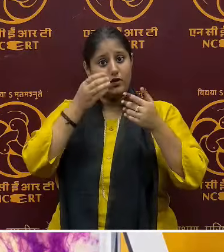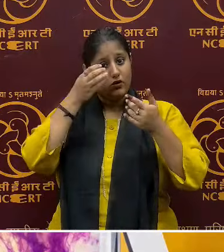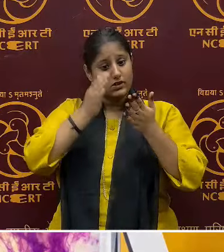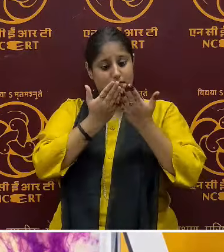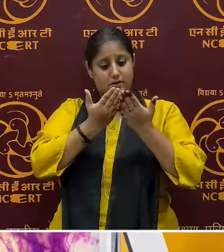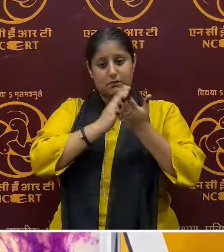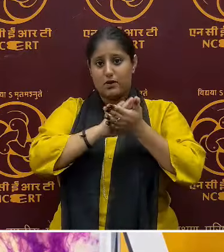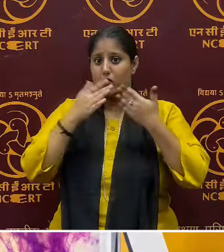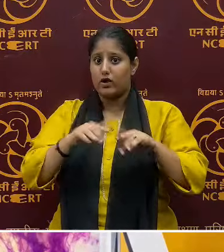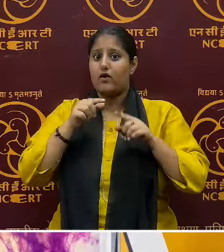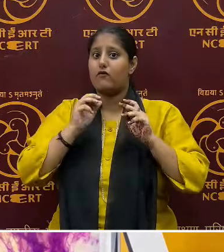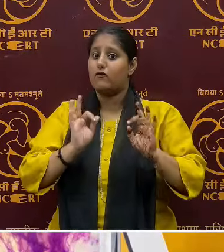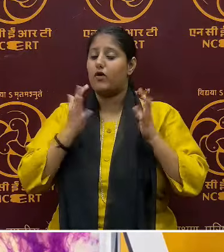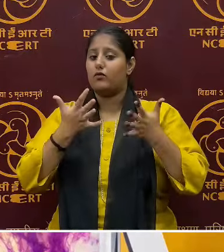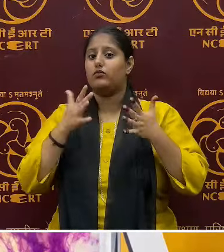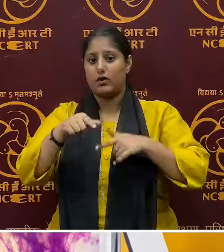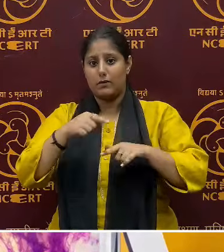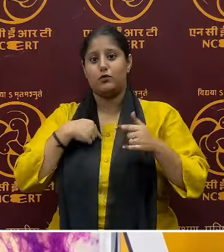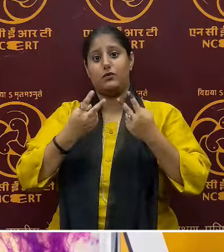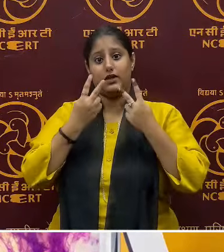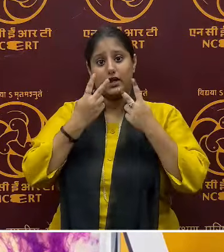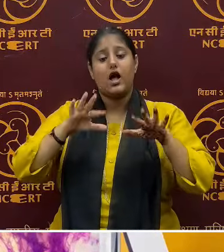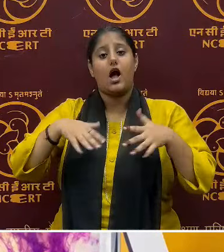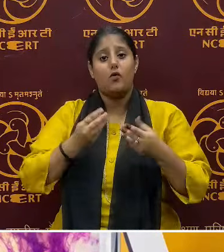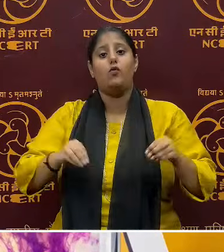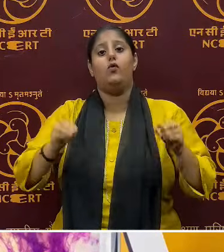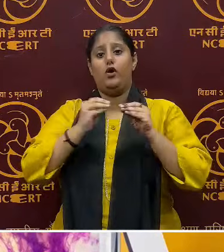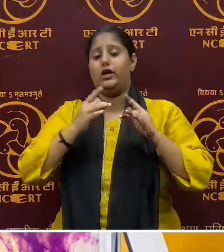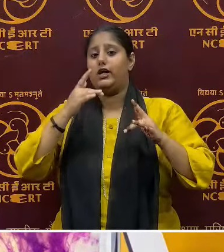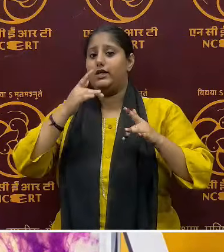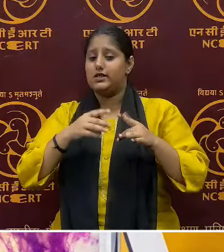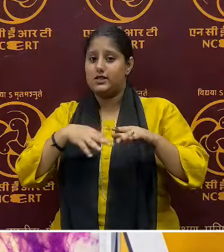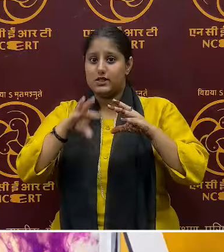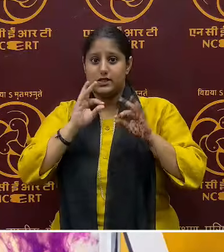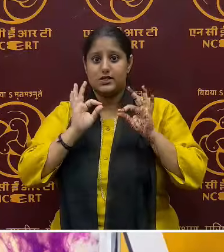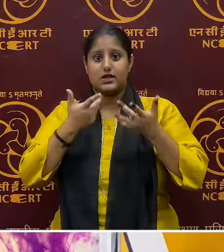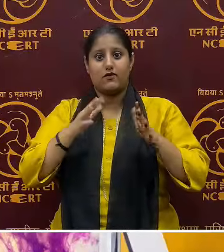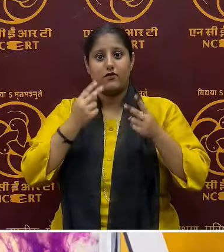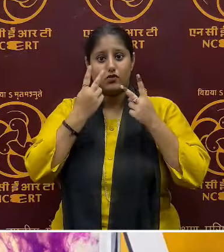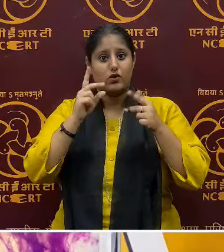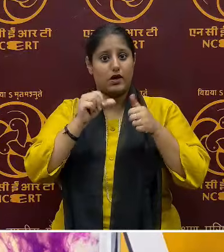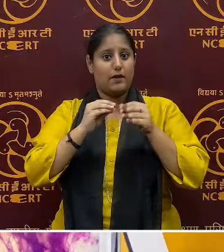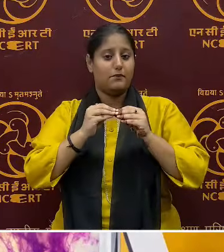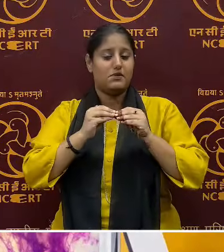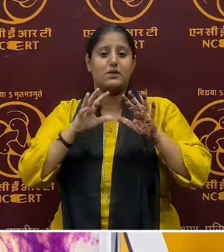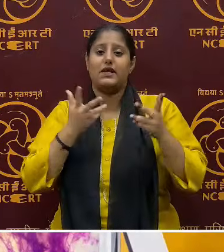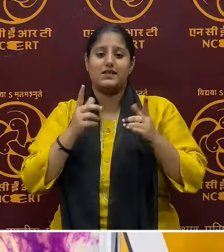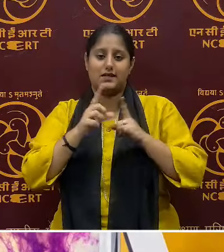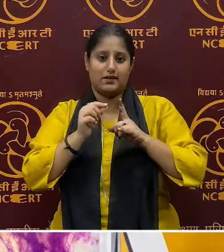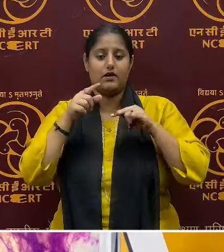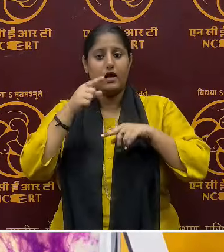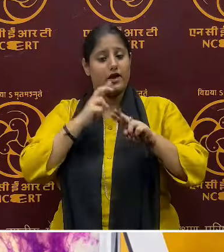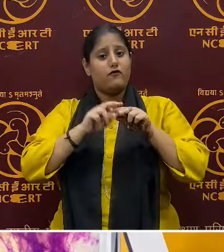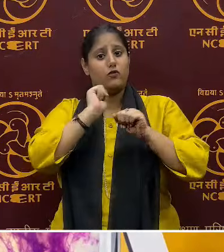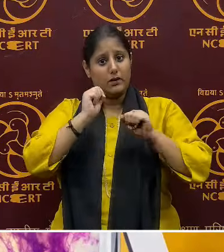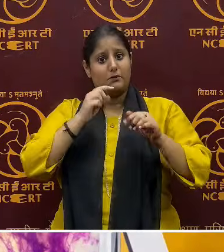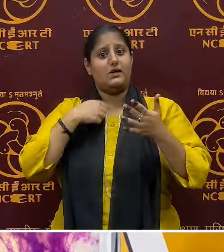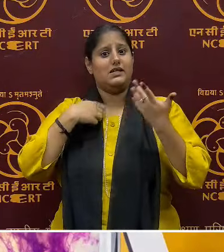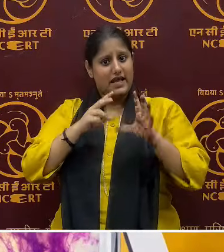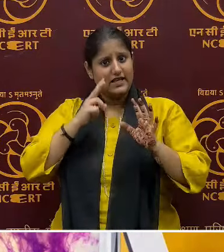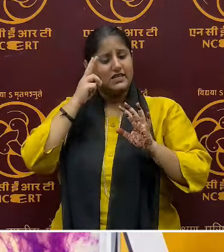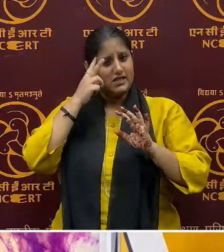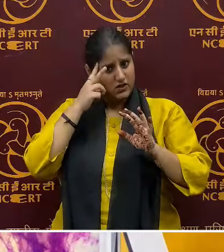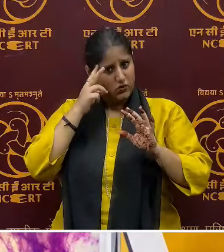you can now see how more nicely you can understand it through virtual labs. And if you're having queries, if you're having problem in